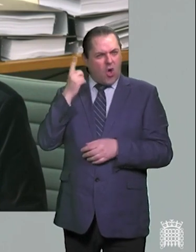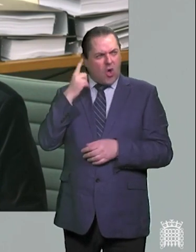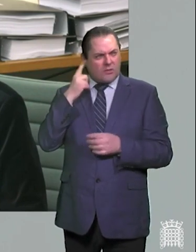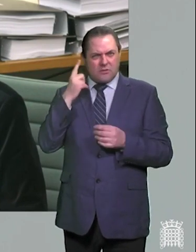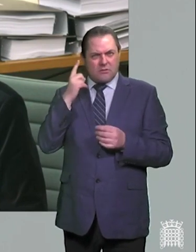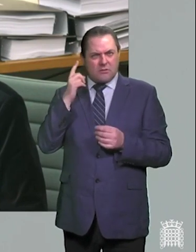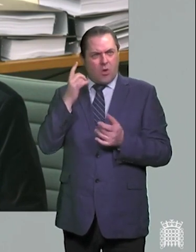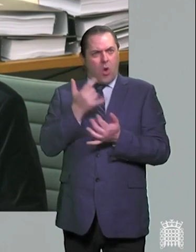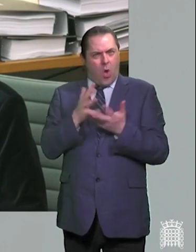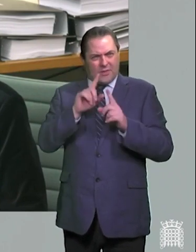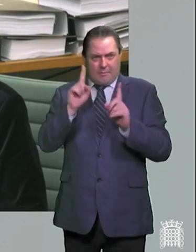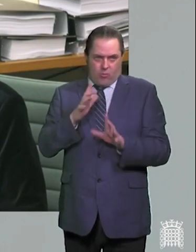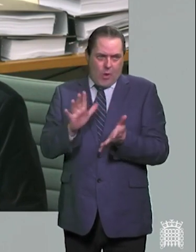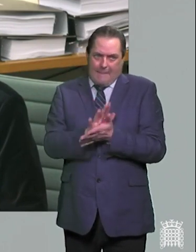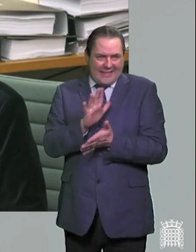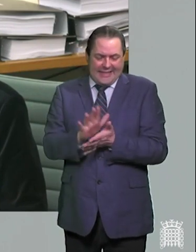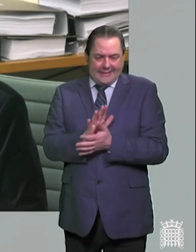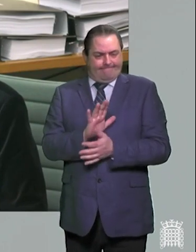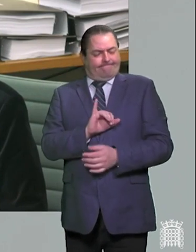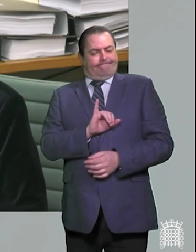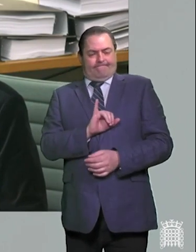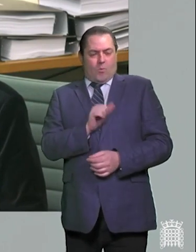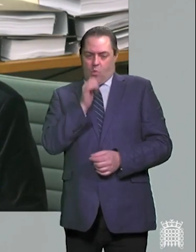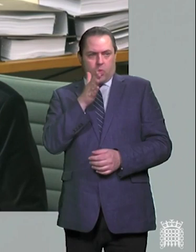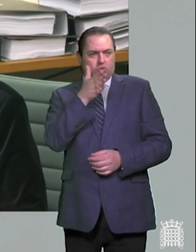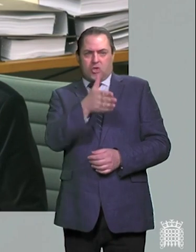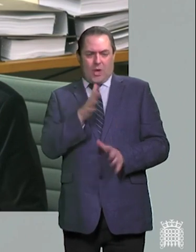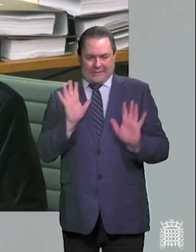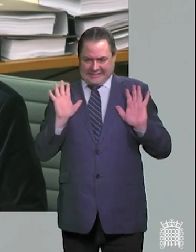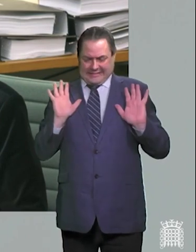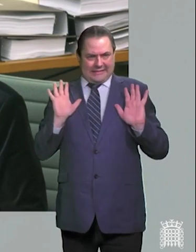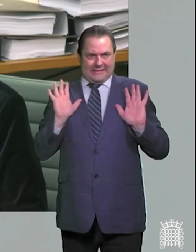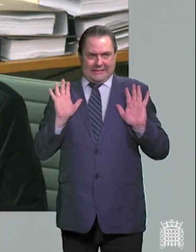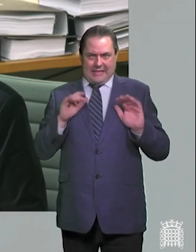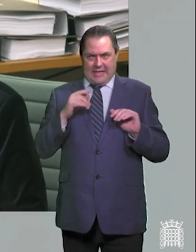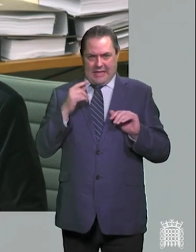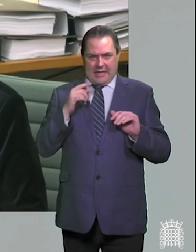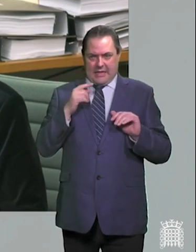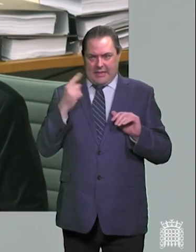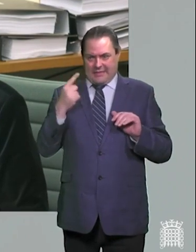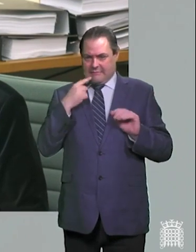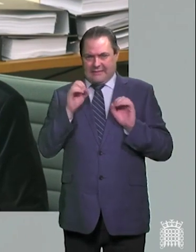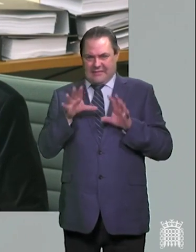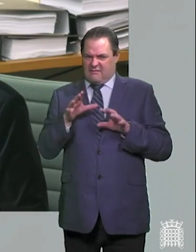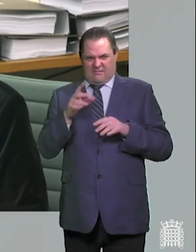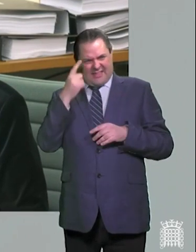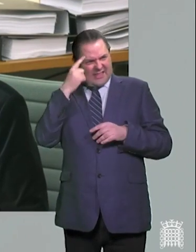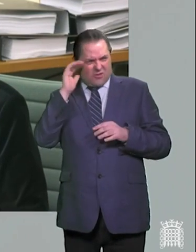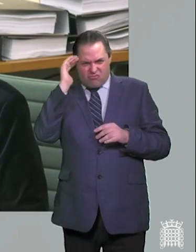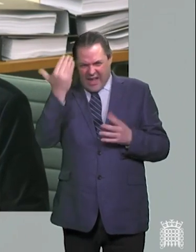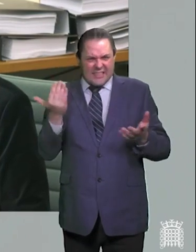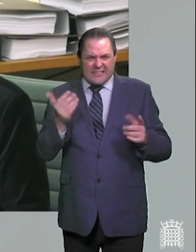many people who were unhappy about the party that they were not going to go, and they themselves said to another official that they thought it was